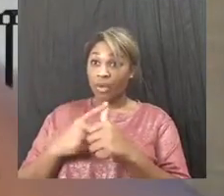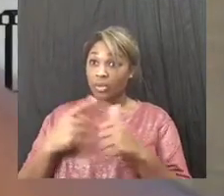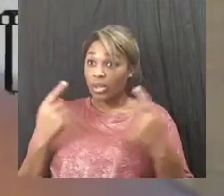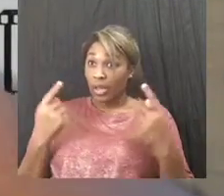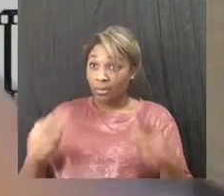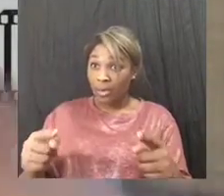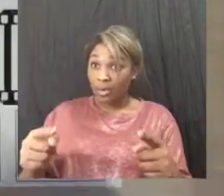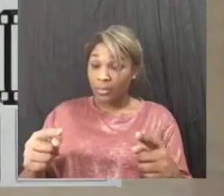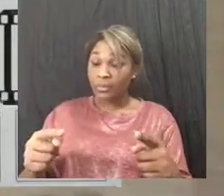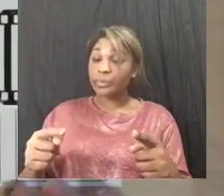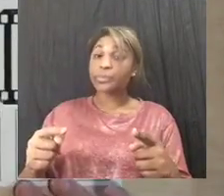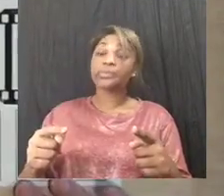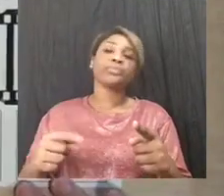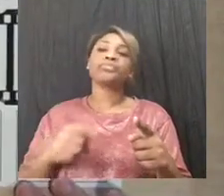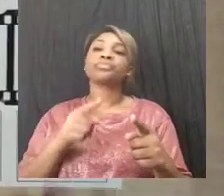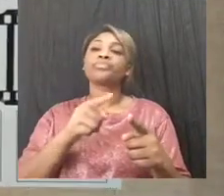is